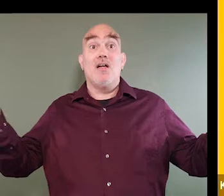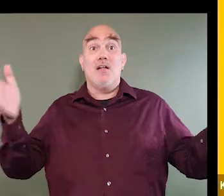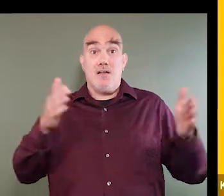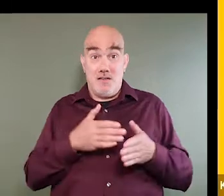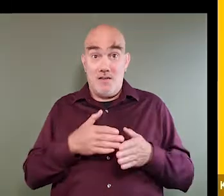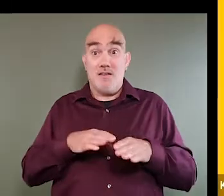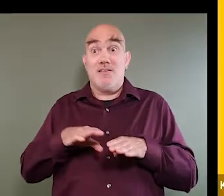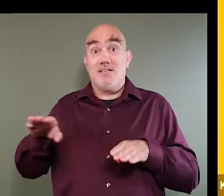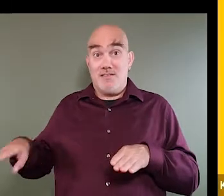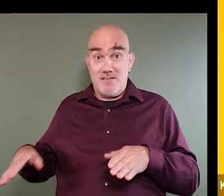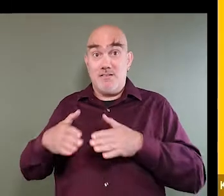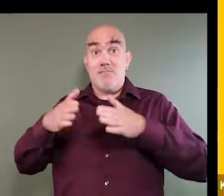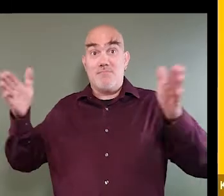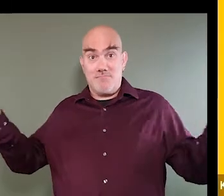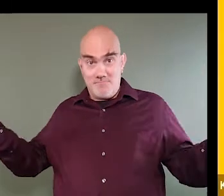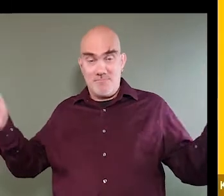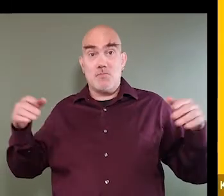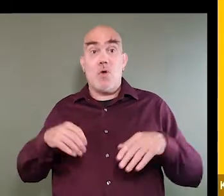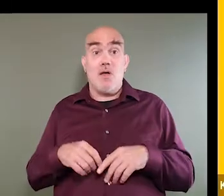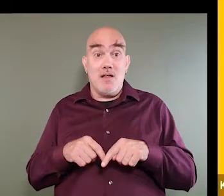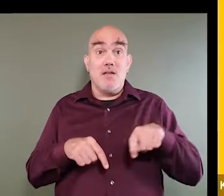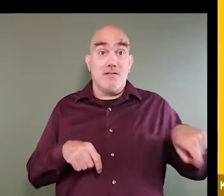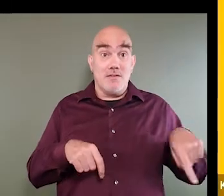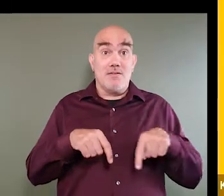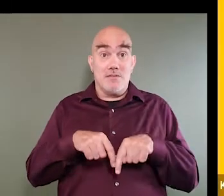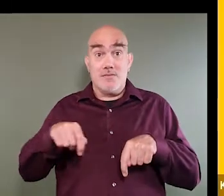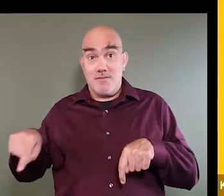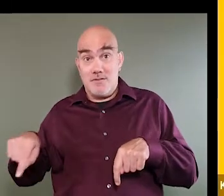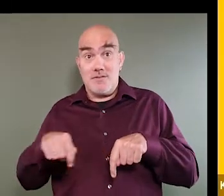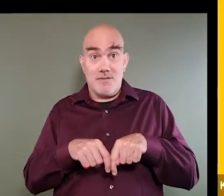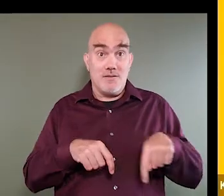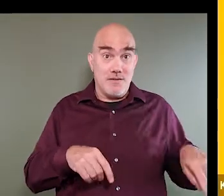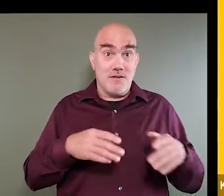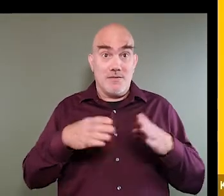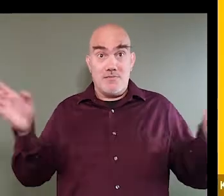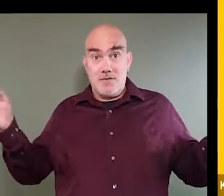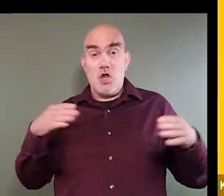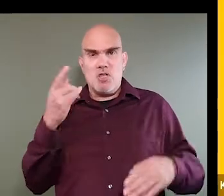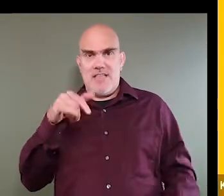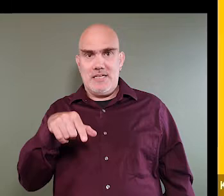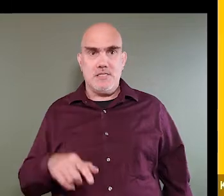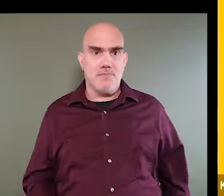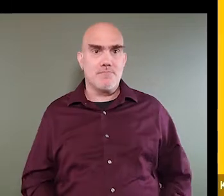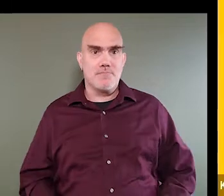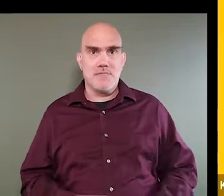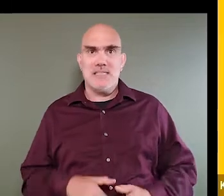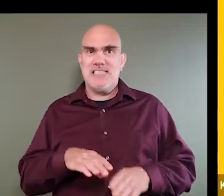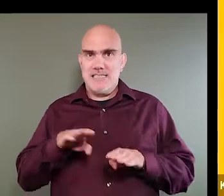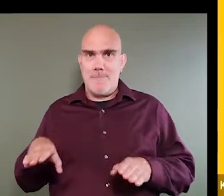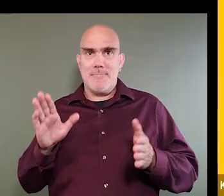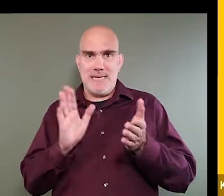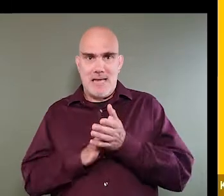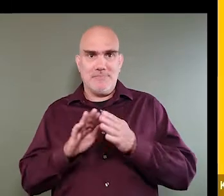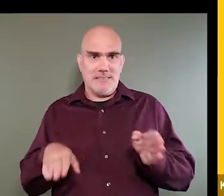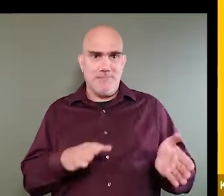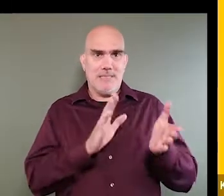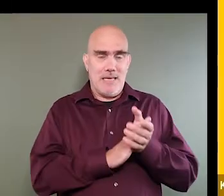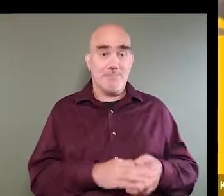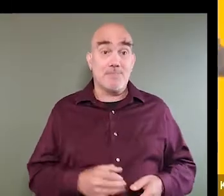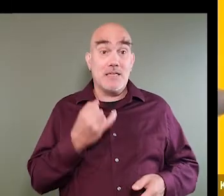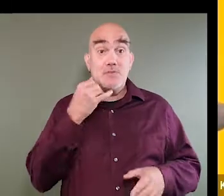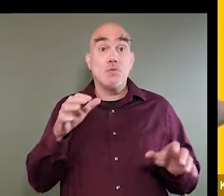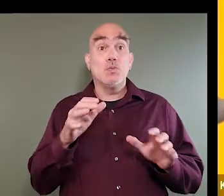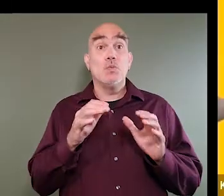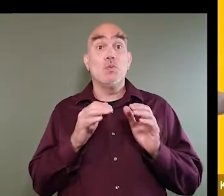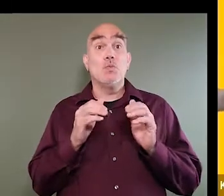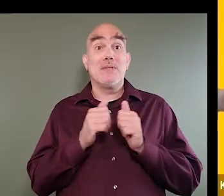in. Run it all through again. Looks like this. Step and clap. If you're doing it with Katie, she's going to be focusing on